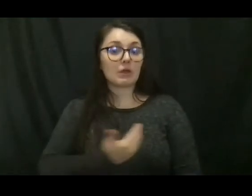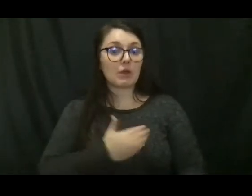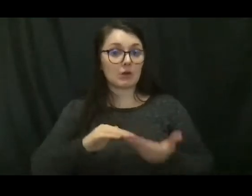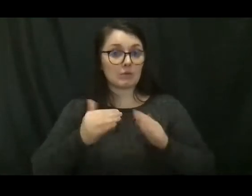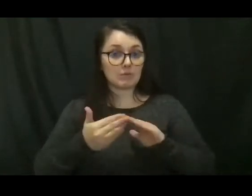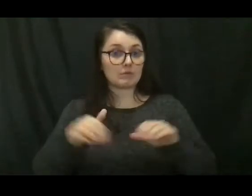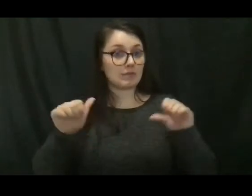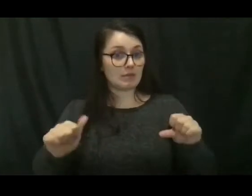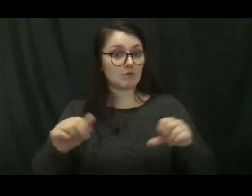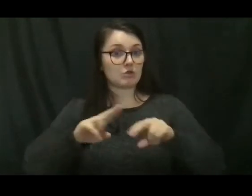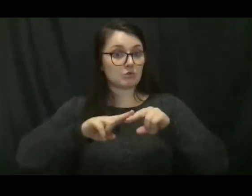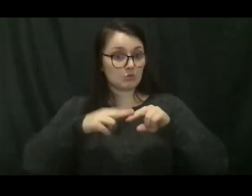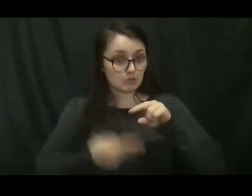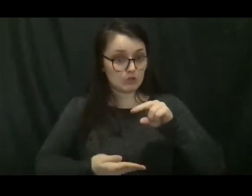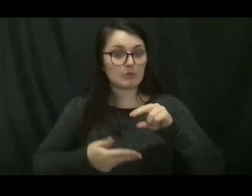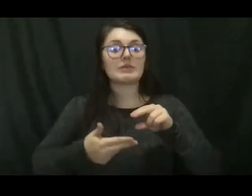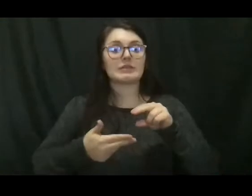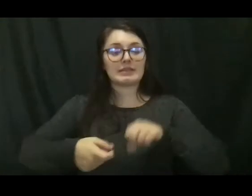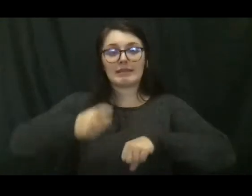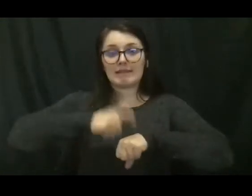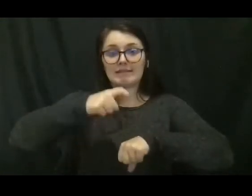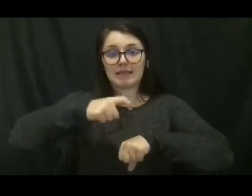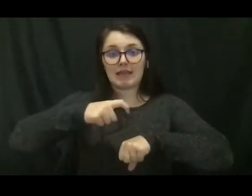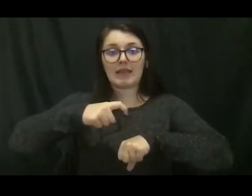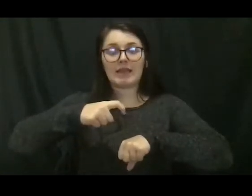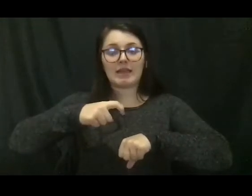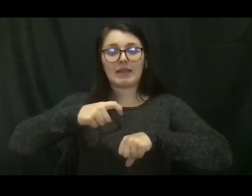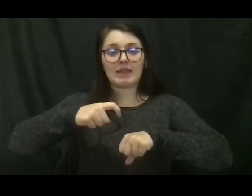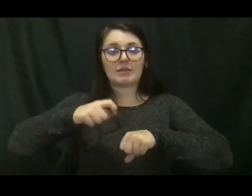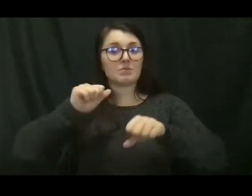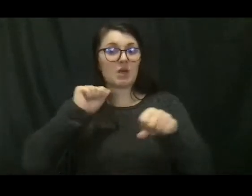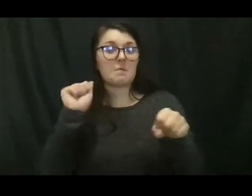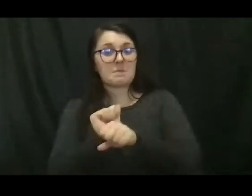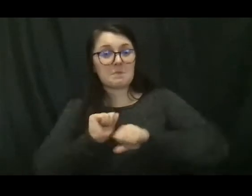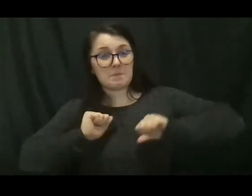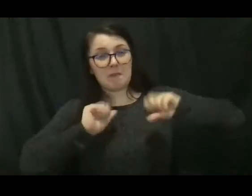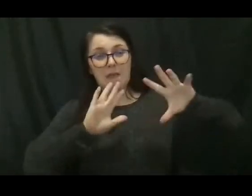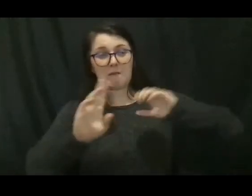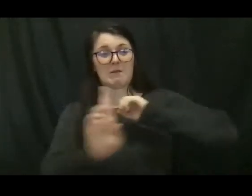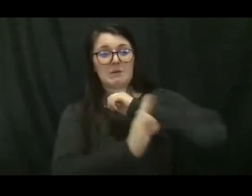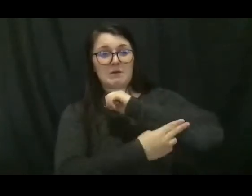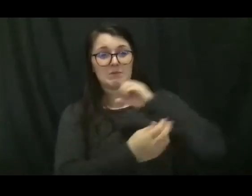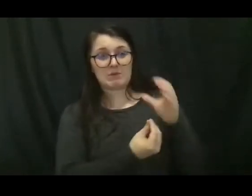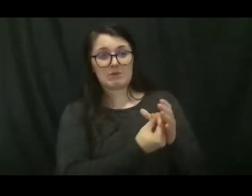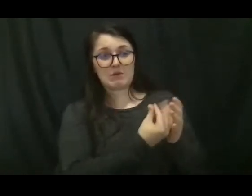reduce the amount of time that our mountain of trash is growing, which is really important. So